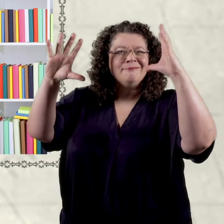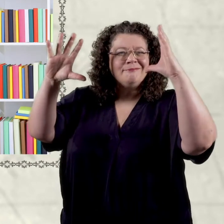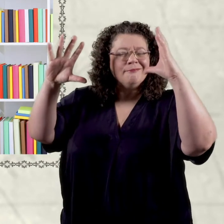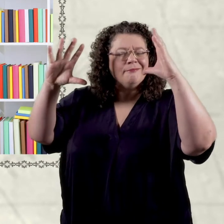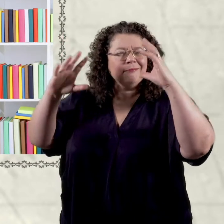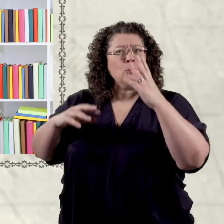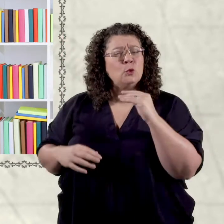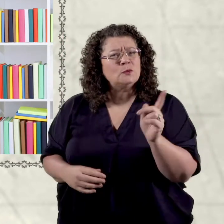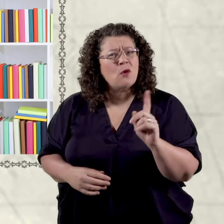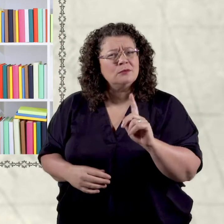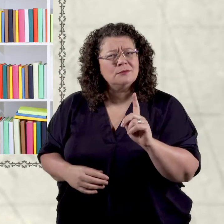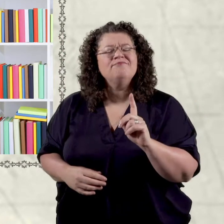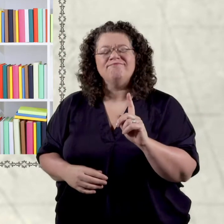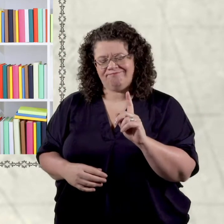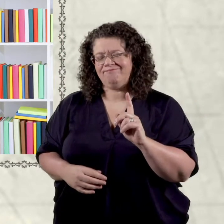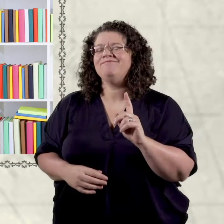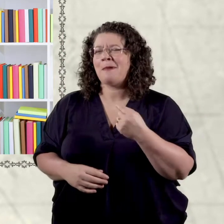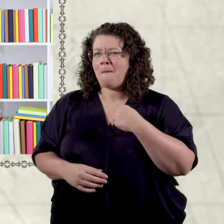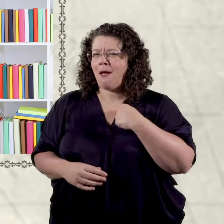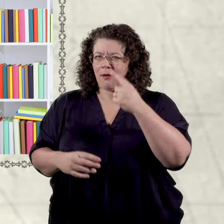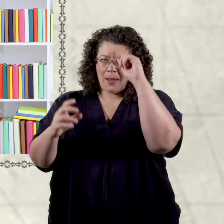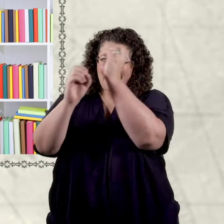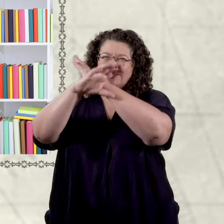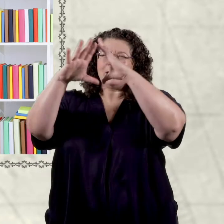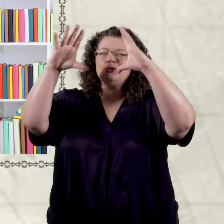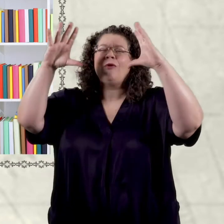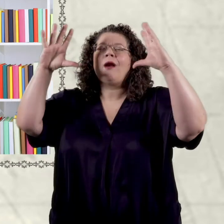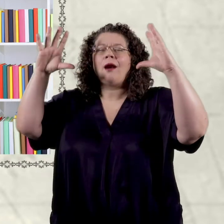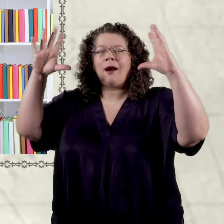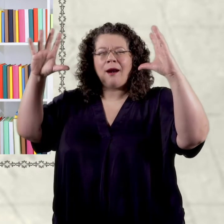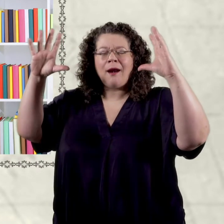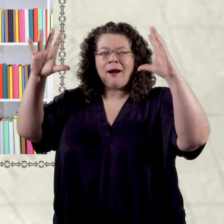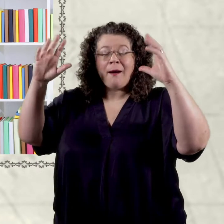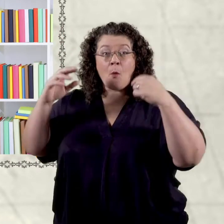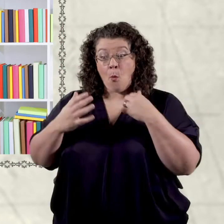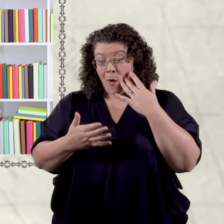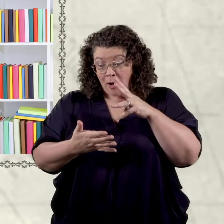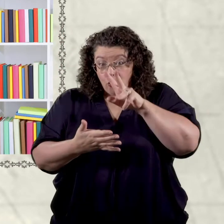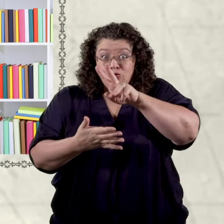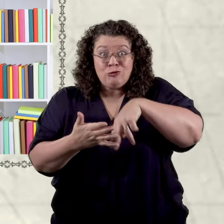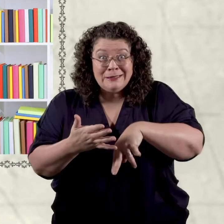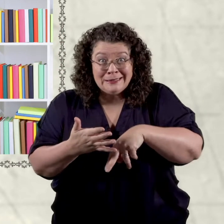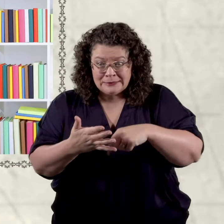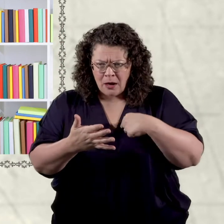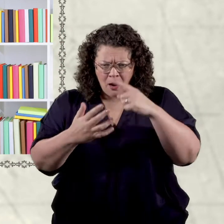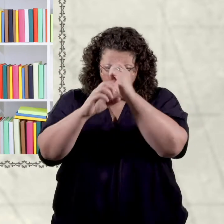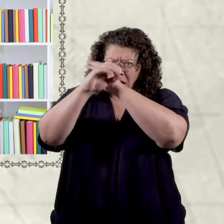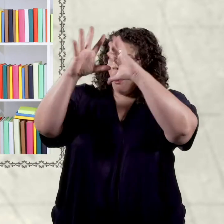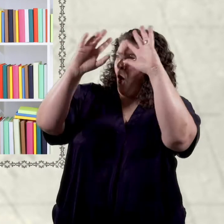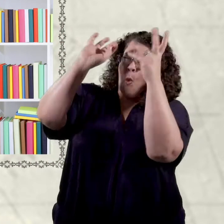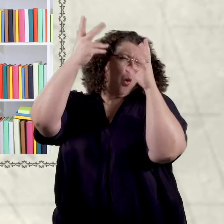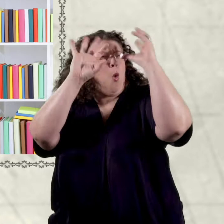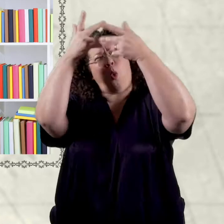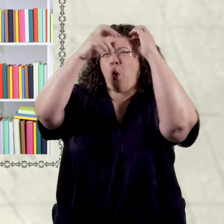Do you know what I use? Yeah, my imagination. And when I read, my imagination can go